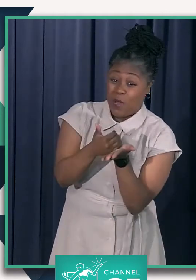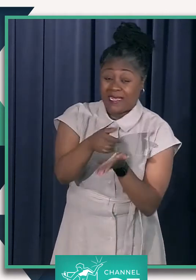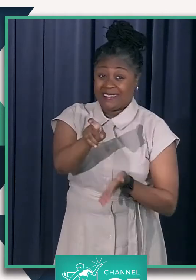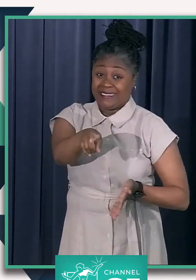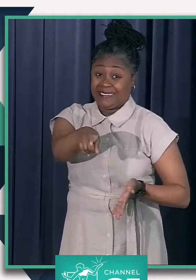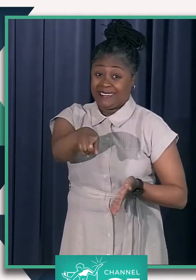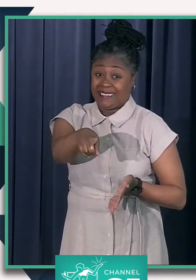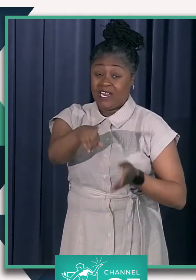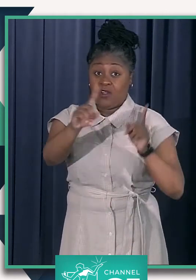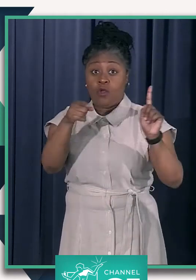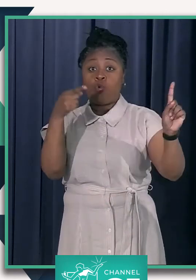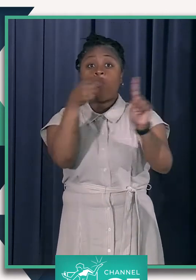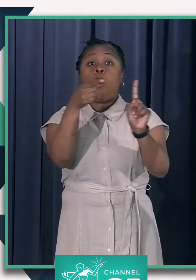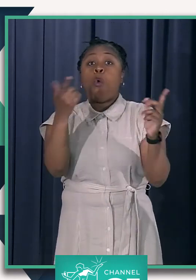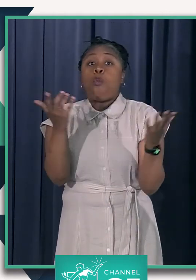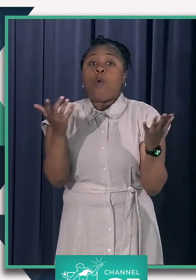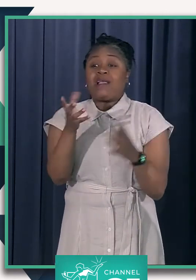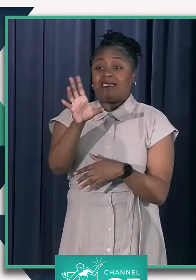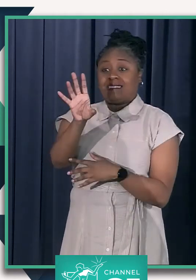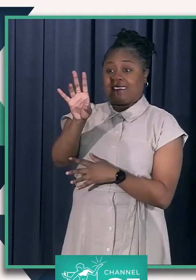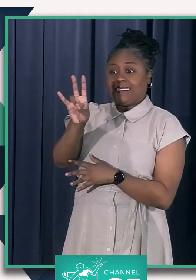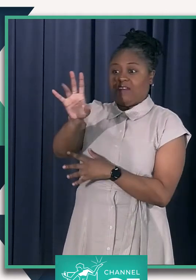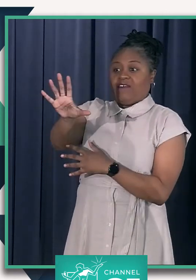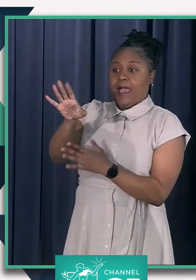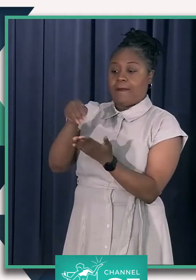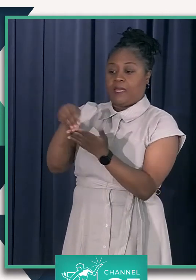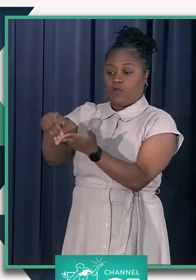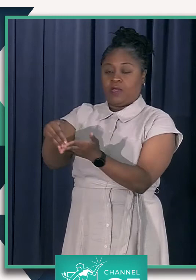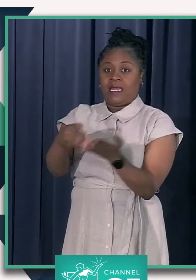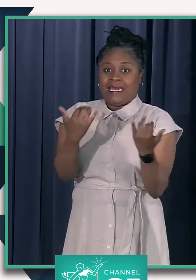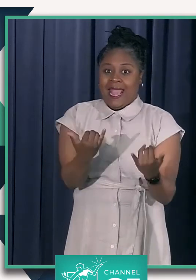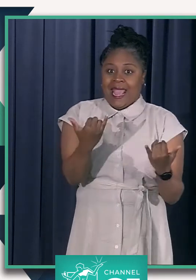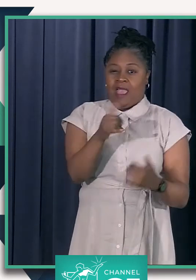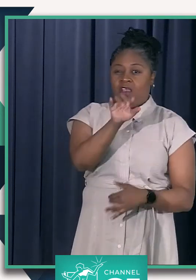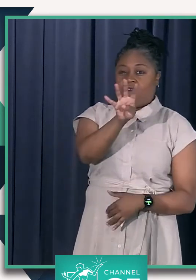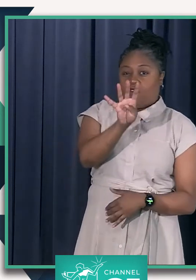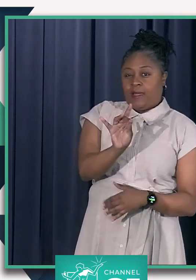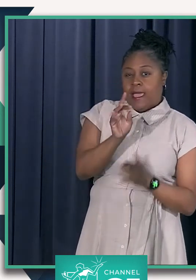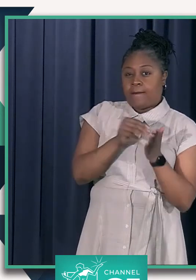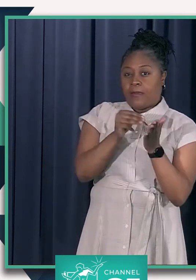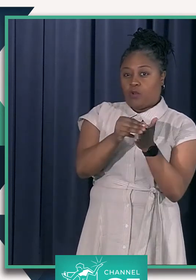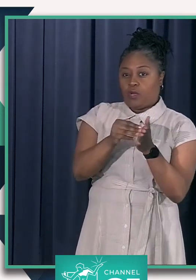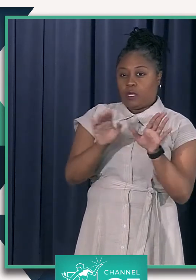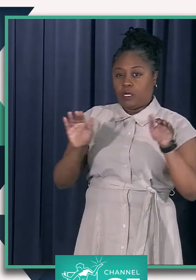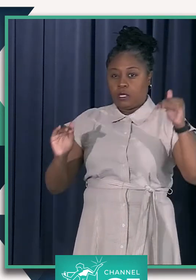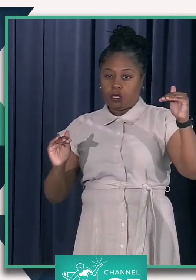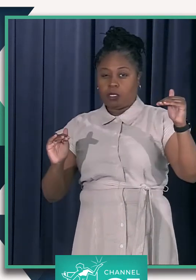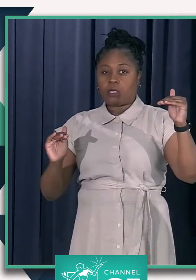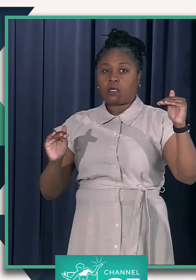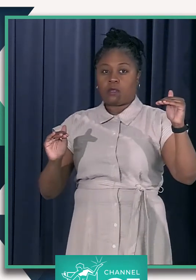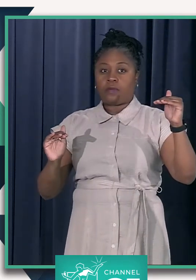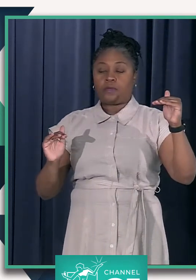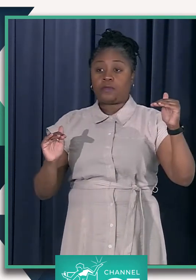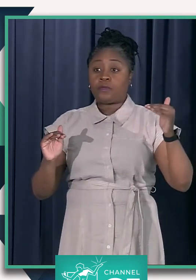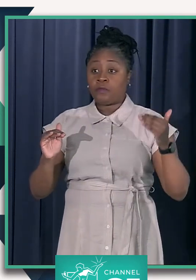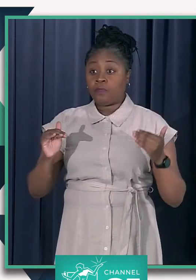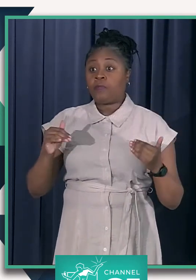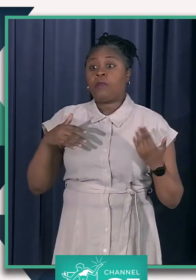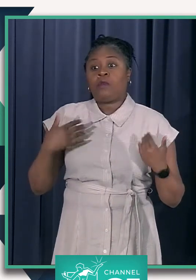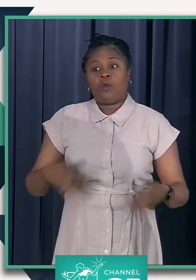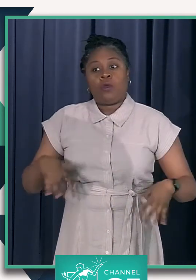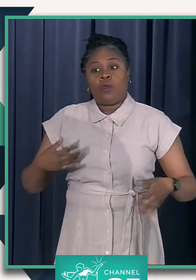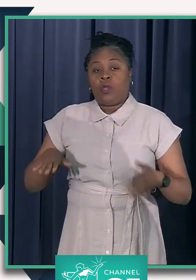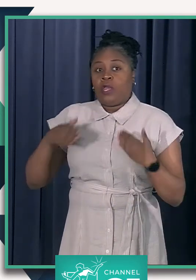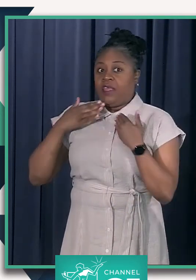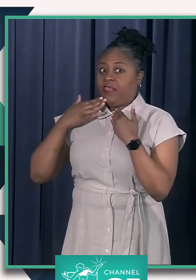million fund. We're at $48 million. And largely due to the help of our anchor